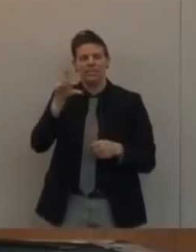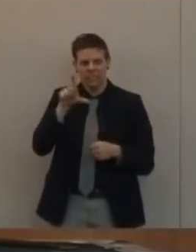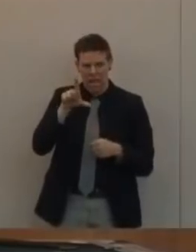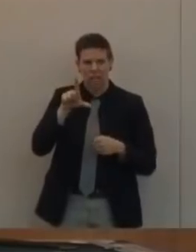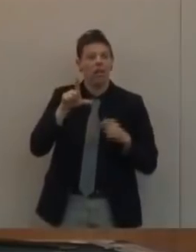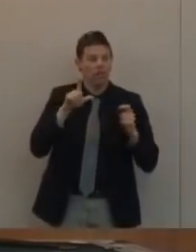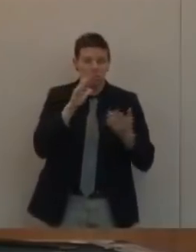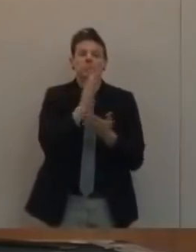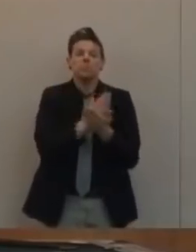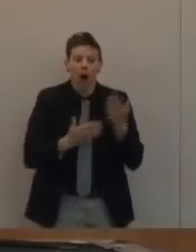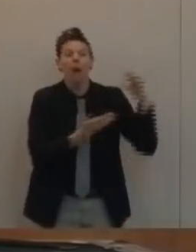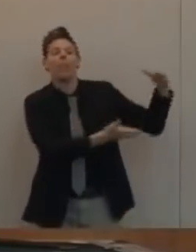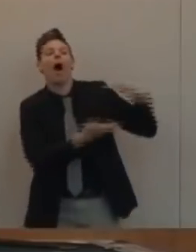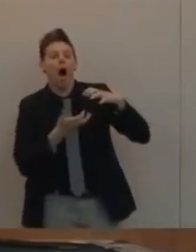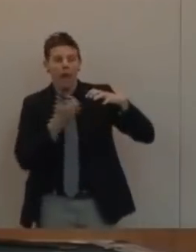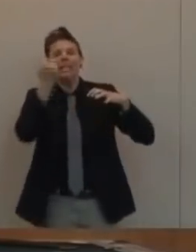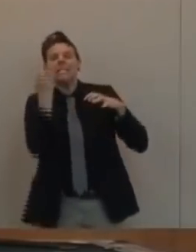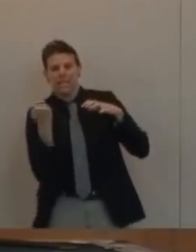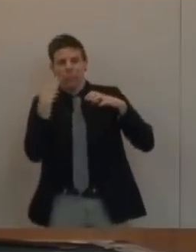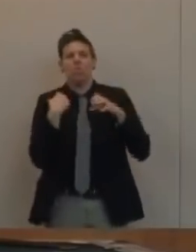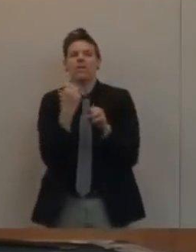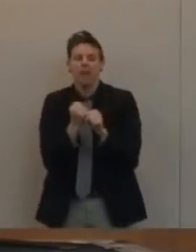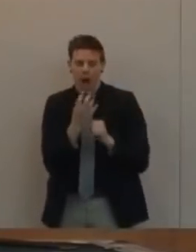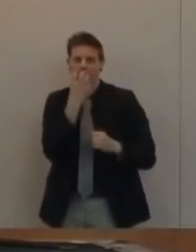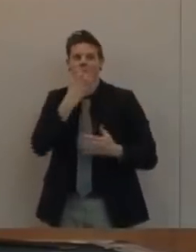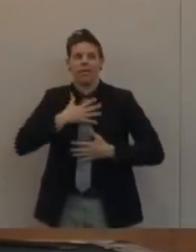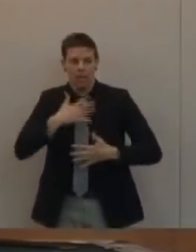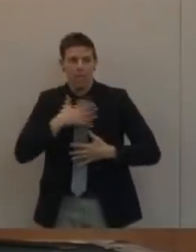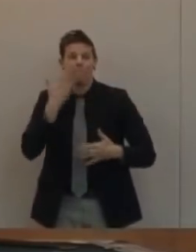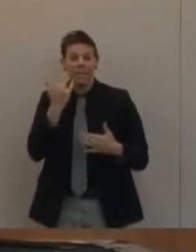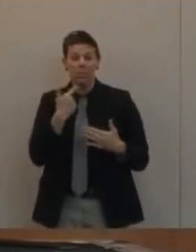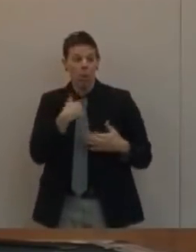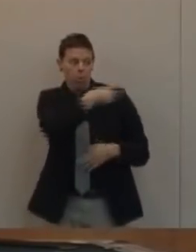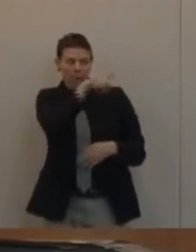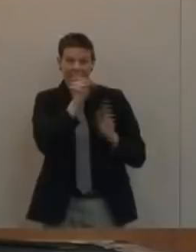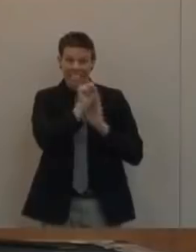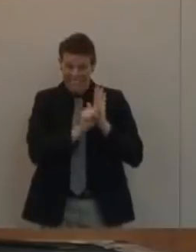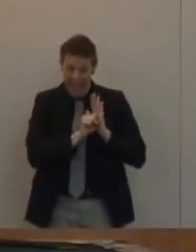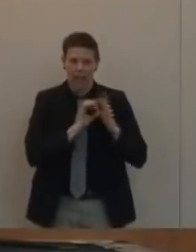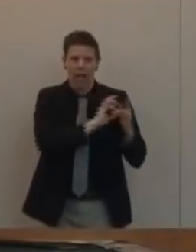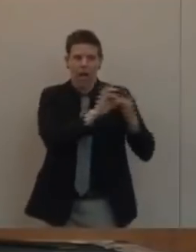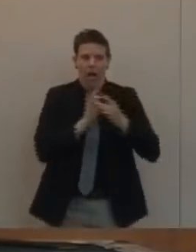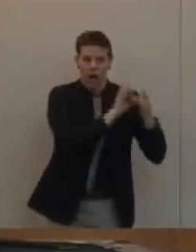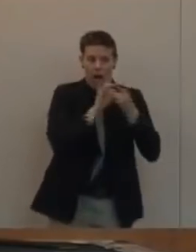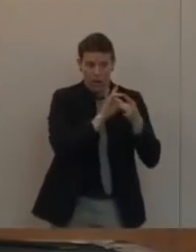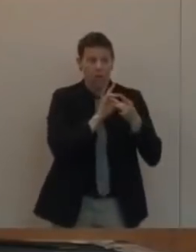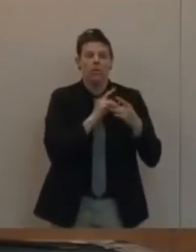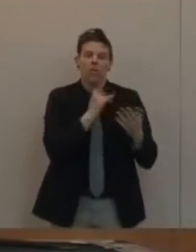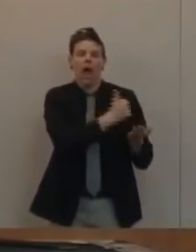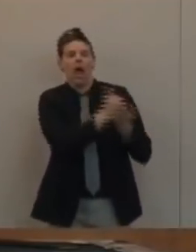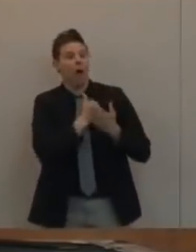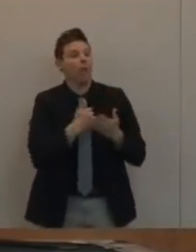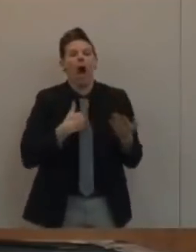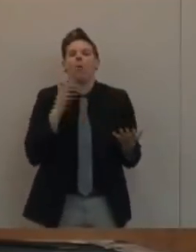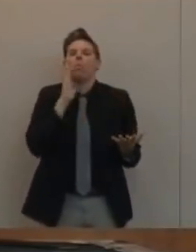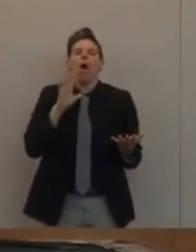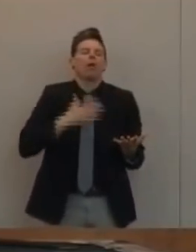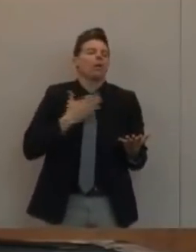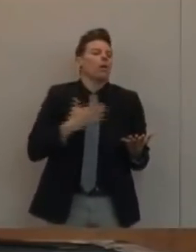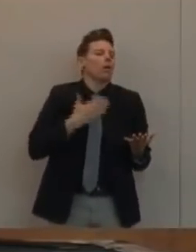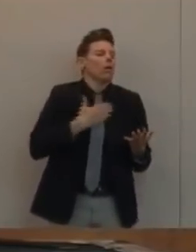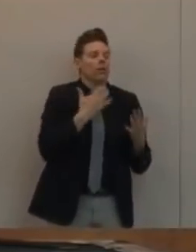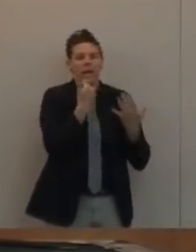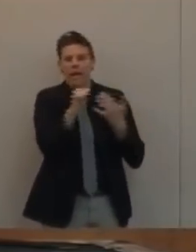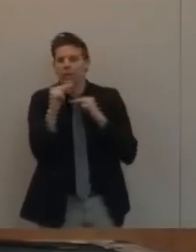and yes, we're being very aggressive about it, and New Mexicans should expect us. I'll take every leveraging